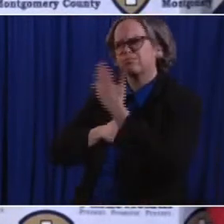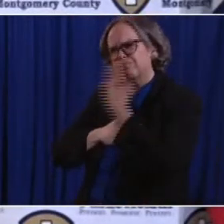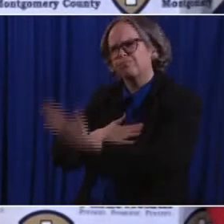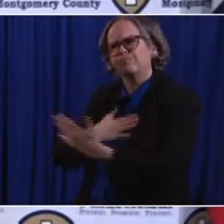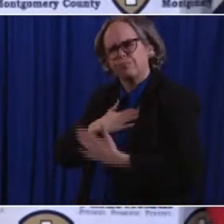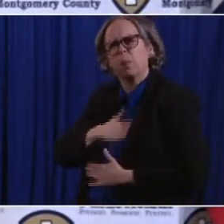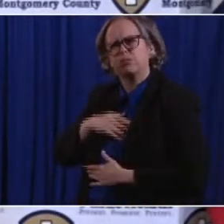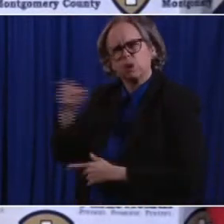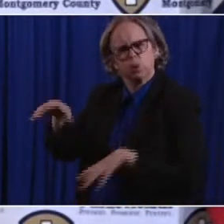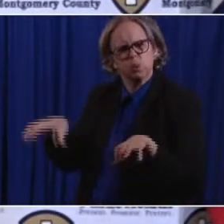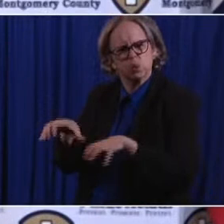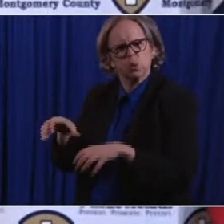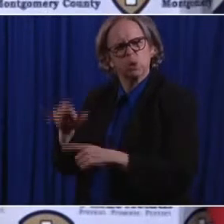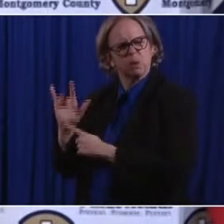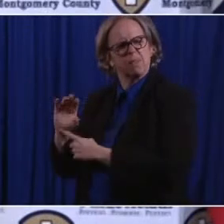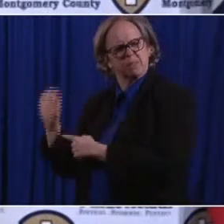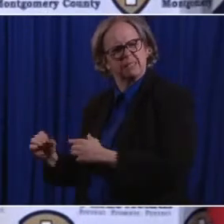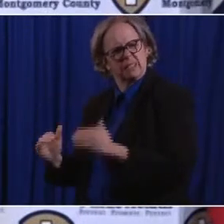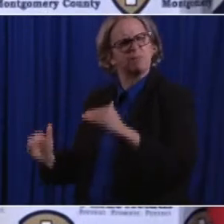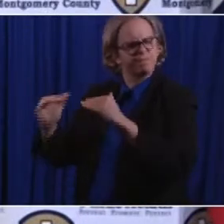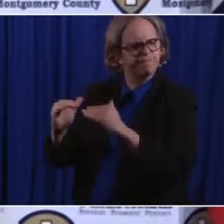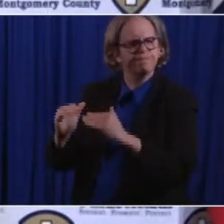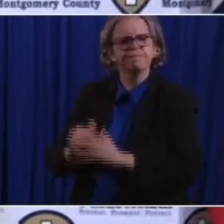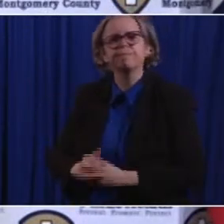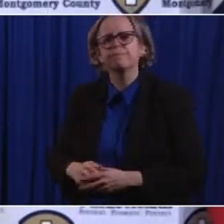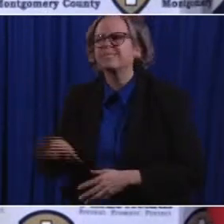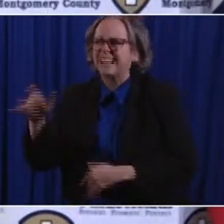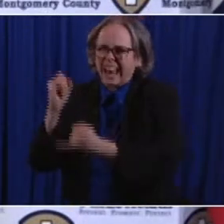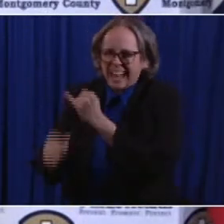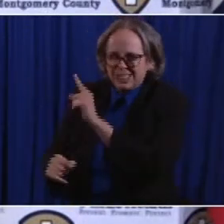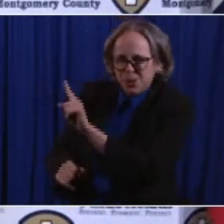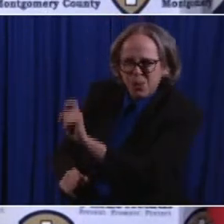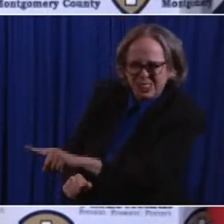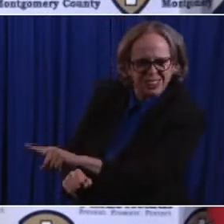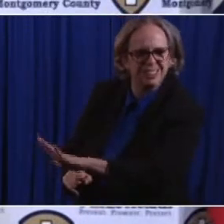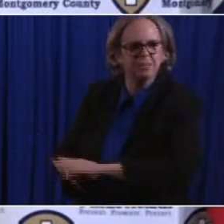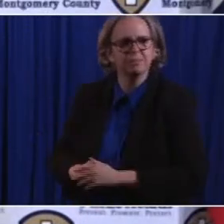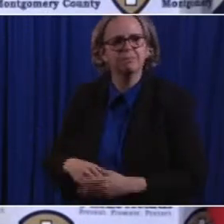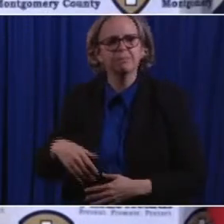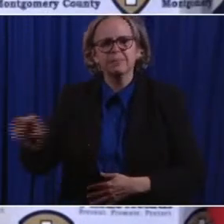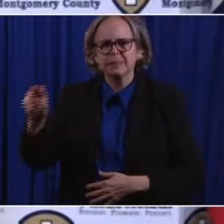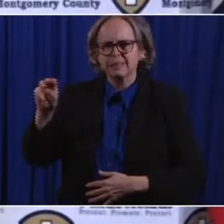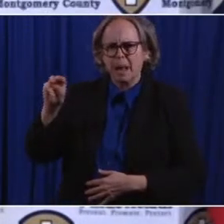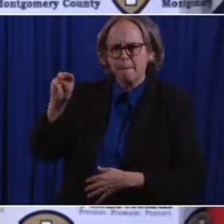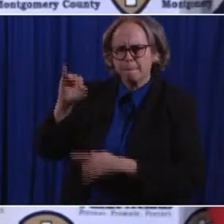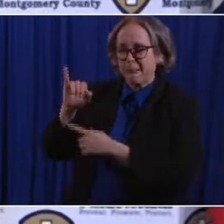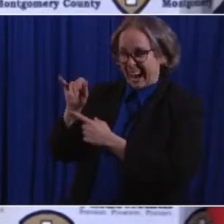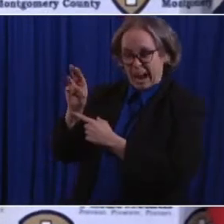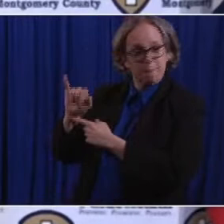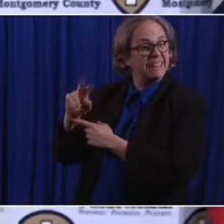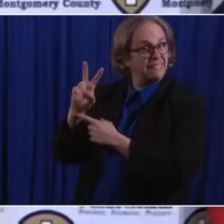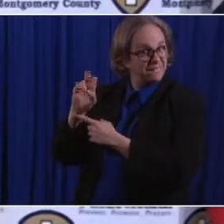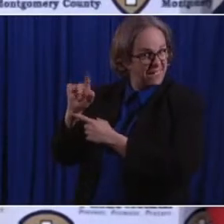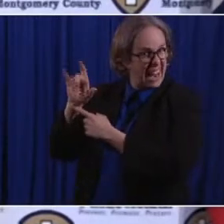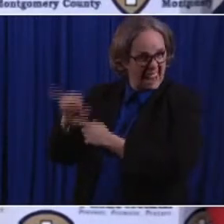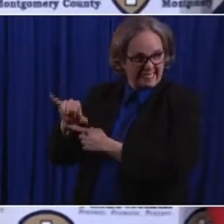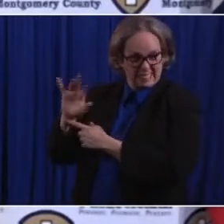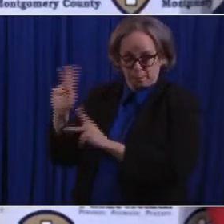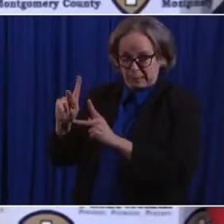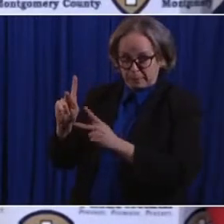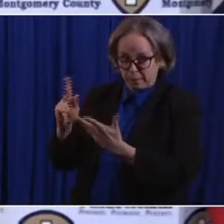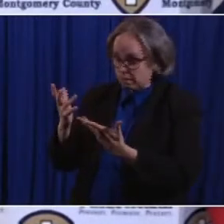question. Someone lives in the Miami Valley and might be watching this or hearing about this. How do they sign